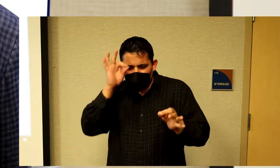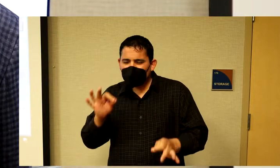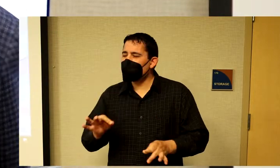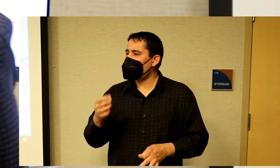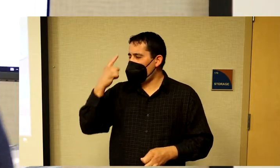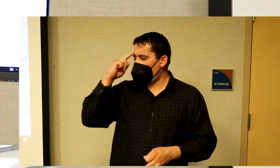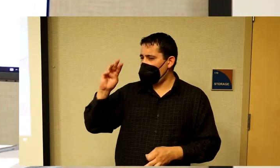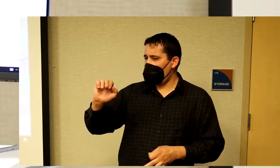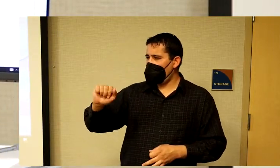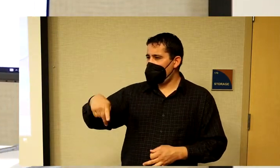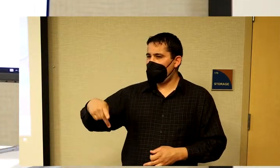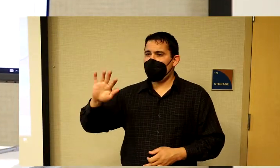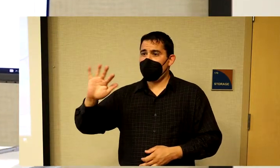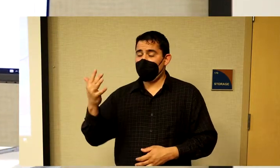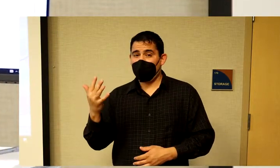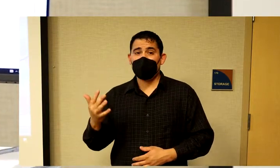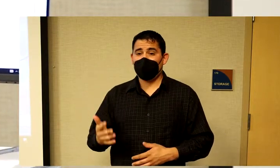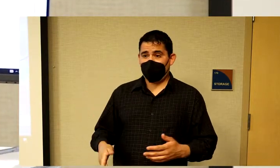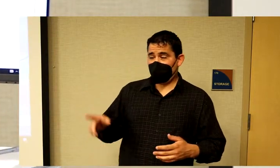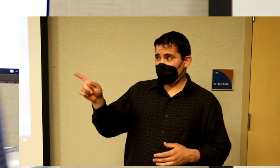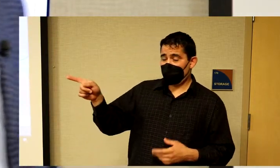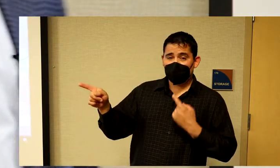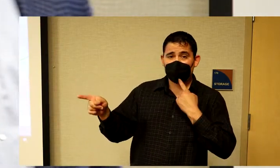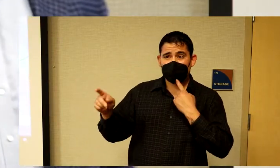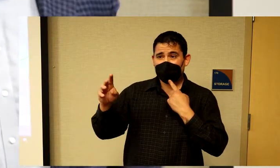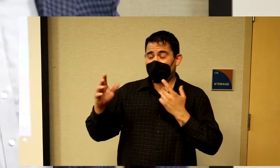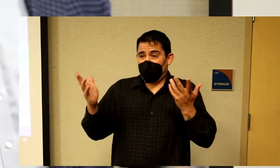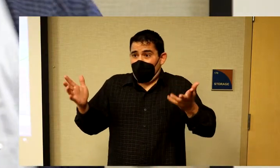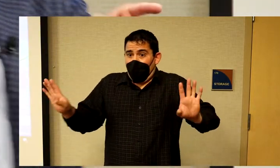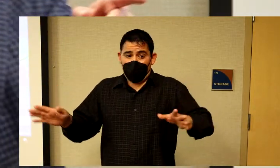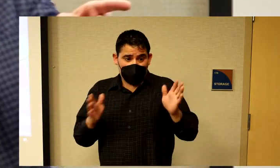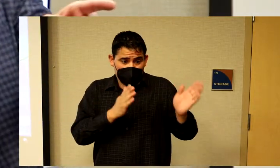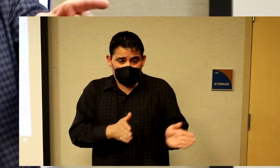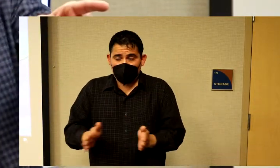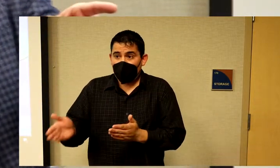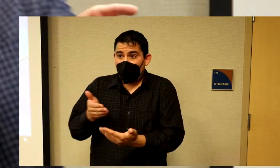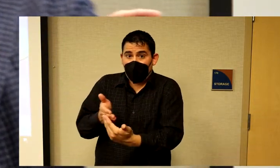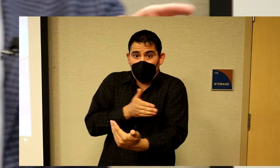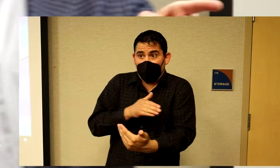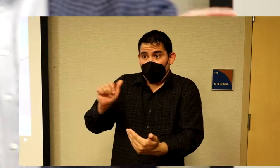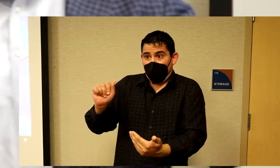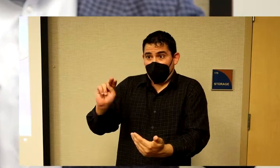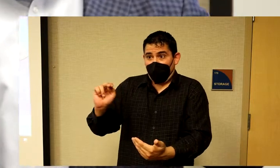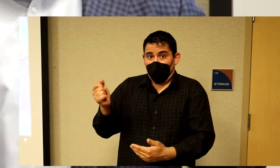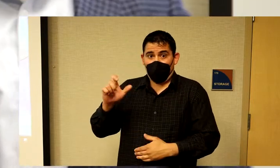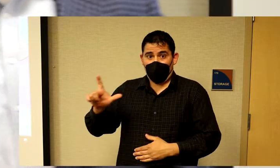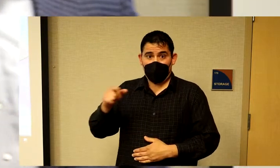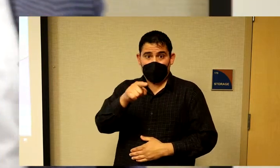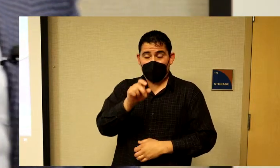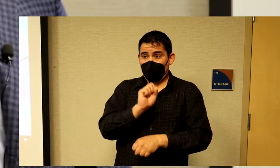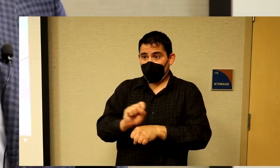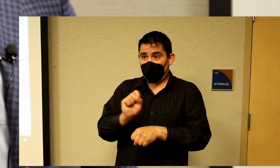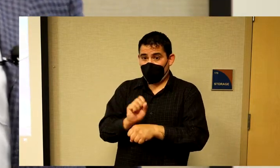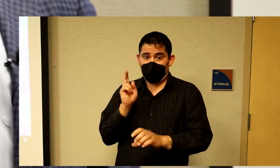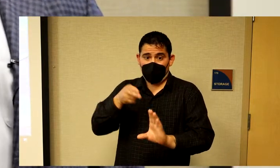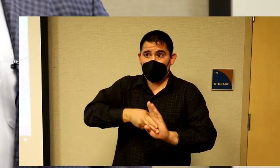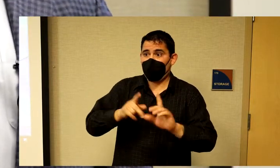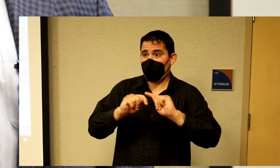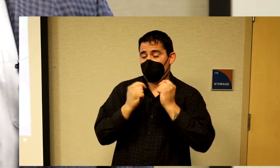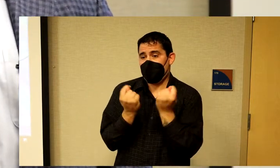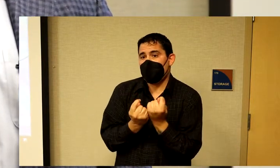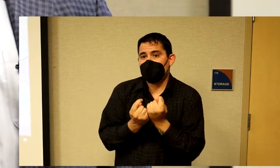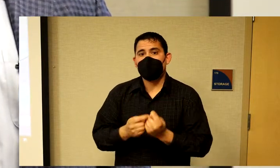prepared before. I think these maps were prepared before Angel worked with Fabian on my team. So So only